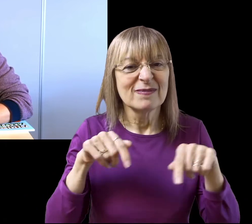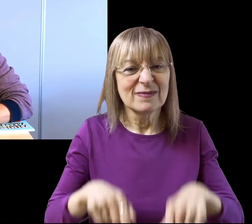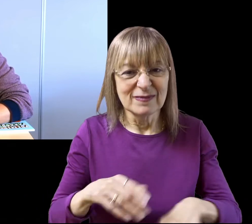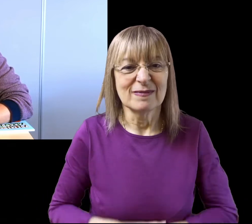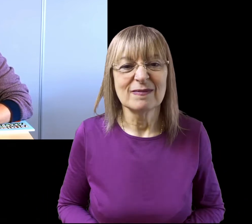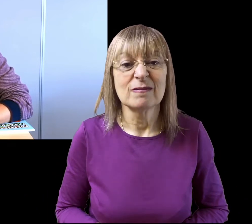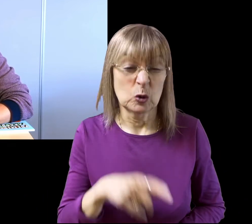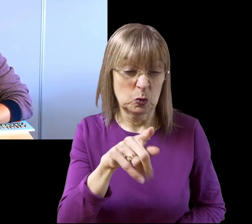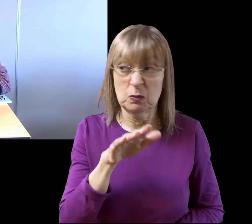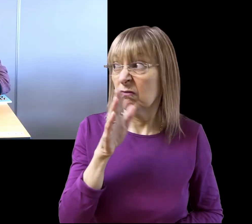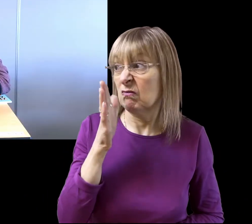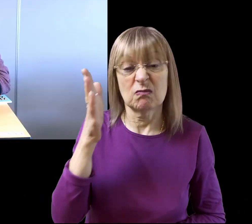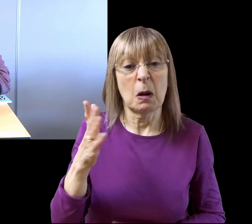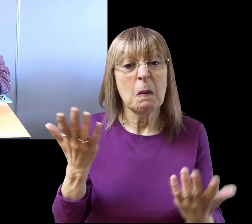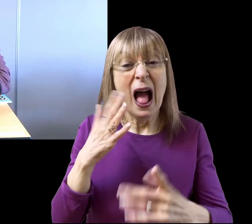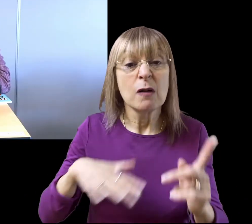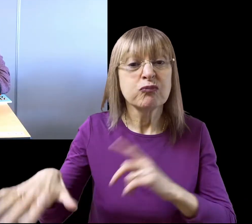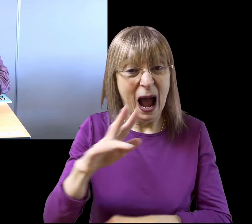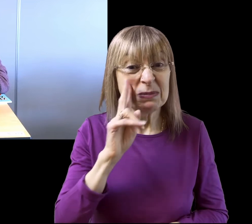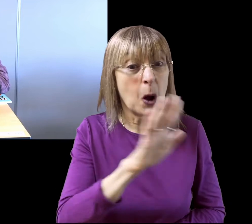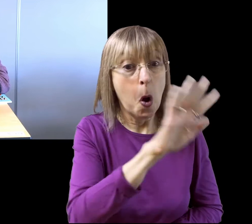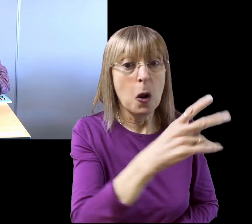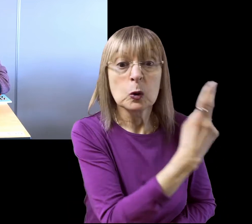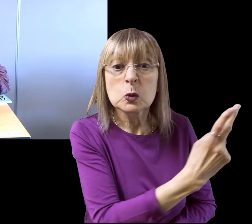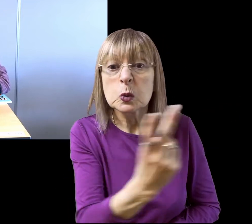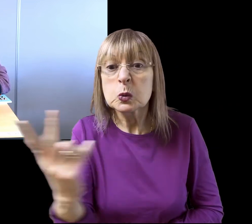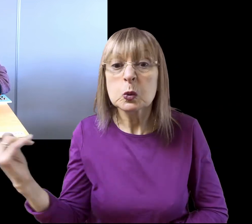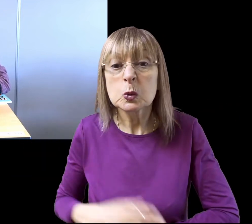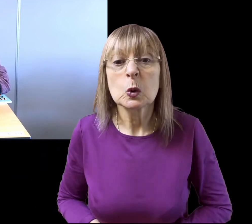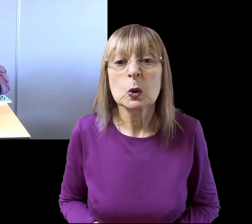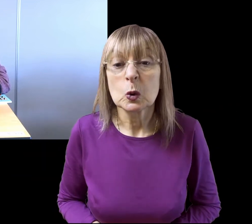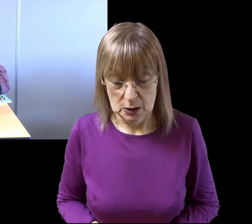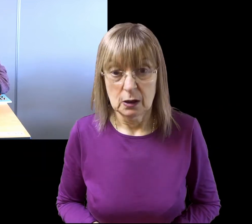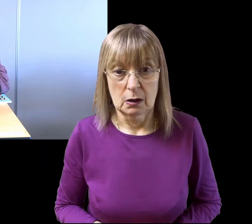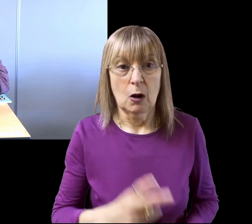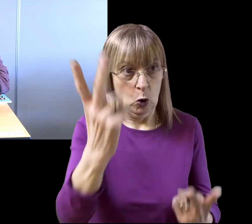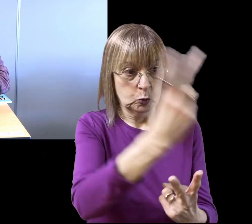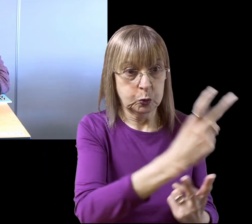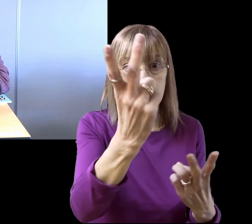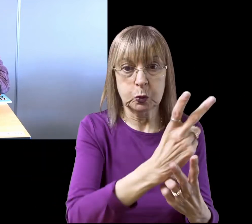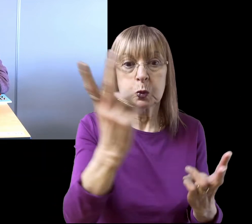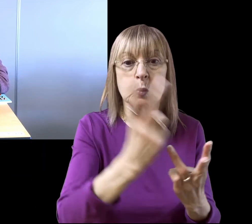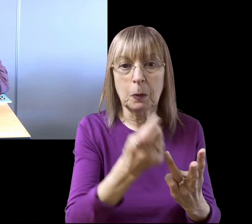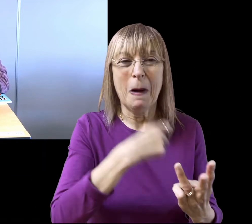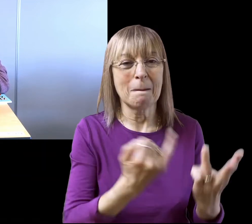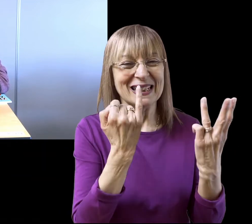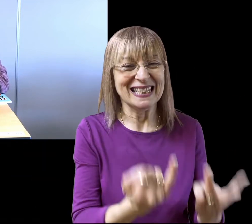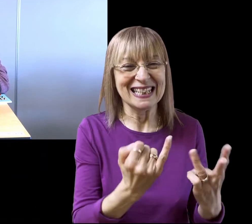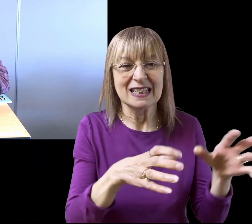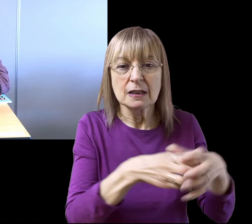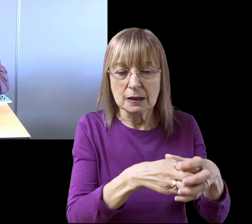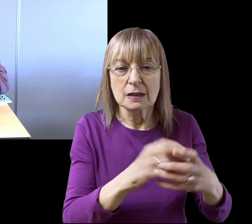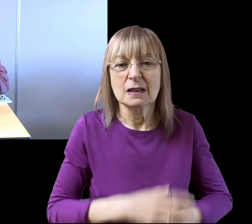depending on when this video goes out. Let's say you went out to the playground and everyone got into 2s. And then those 2s got into 3s.